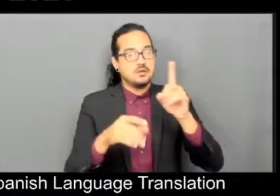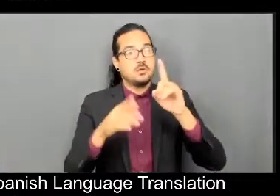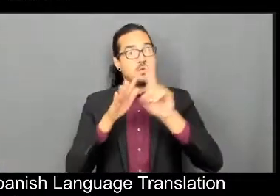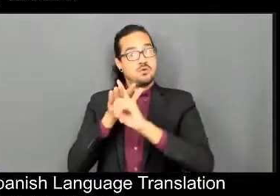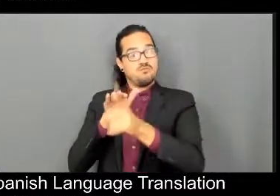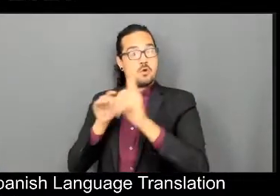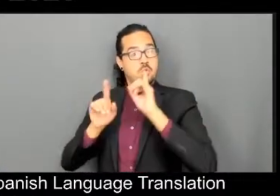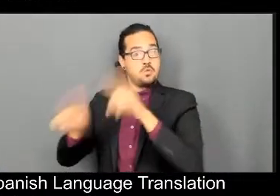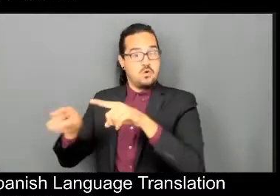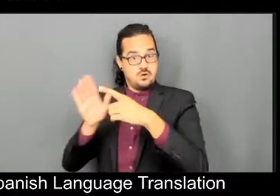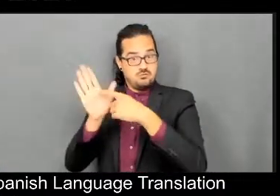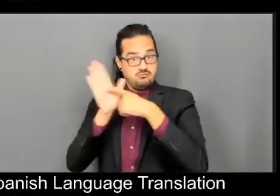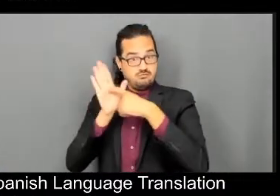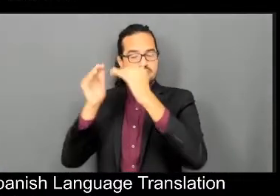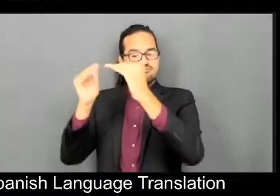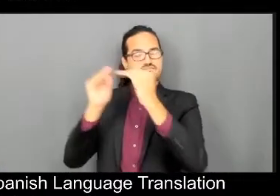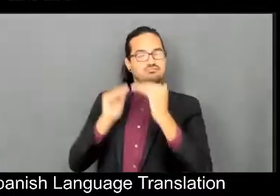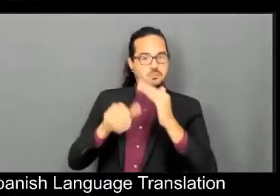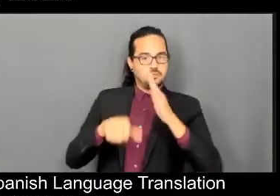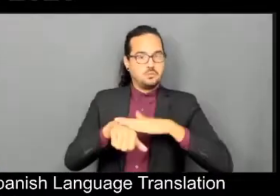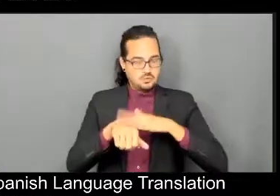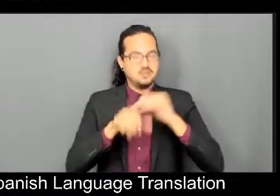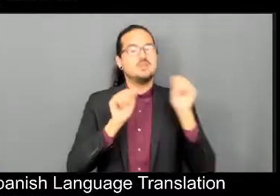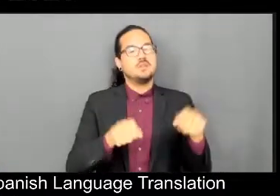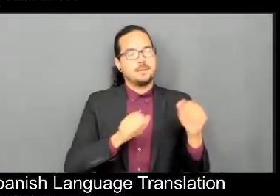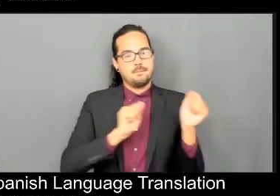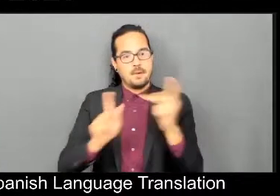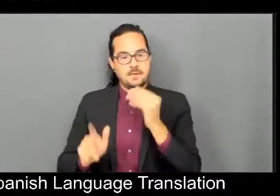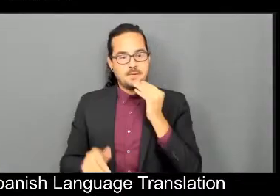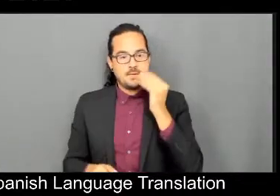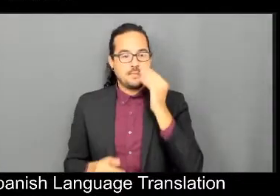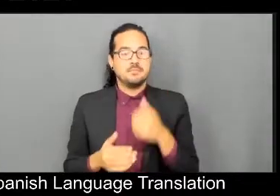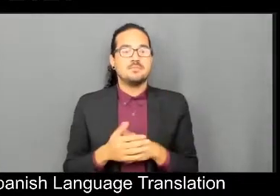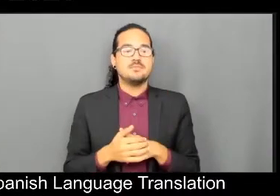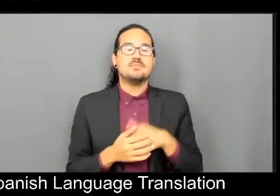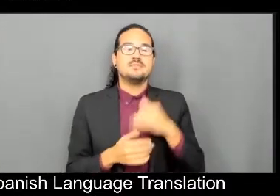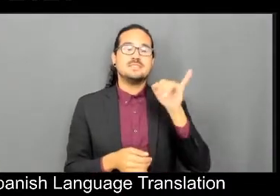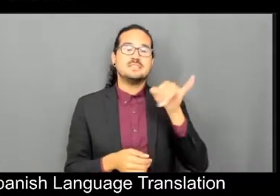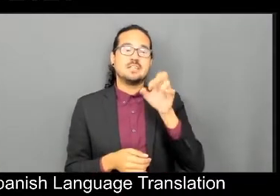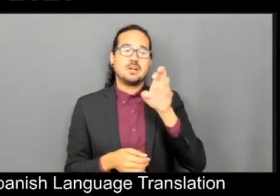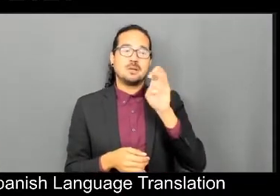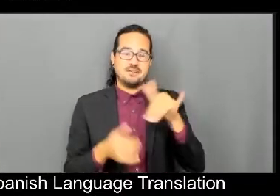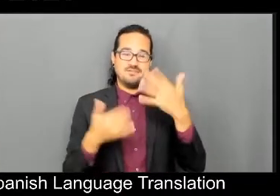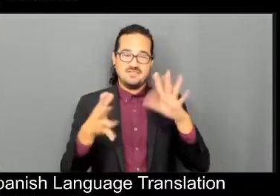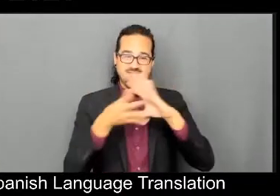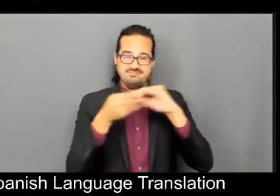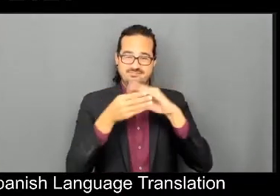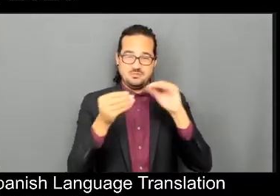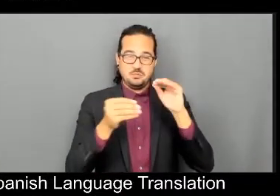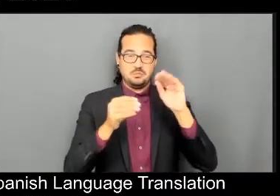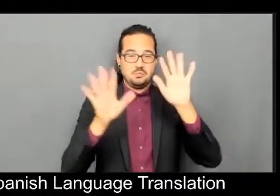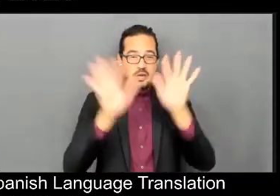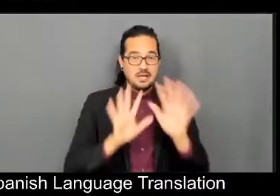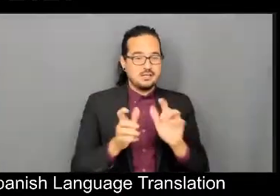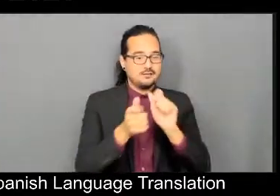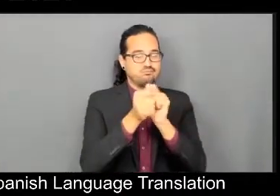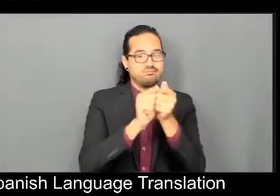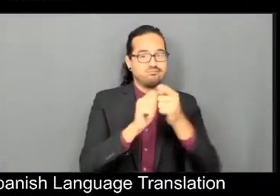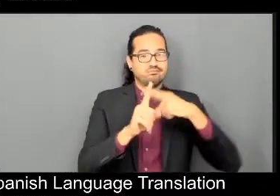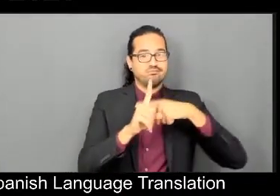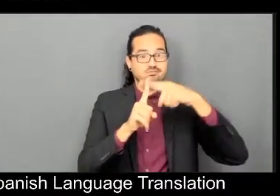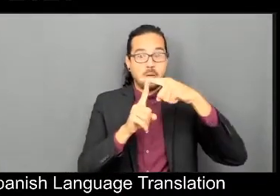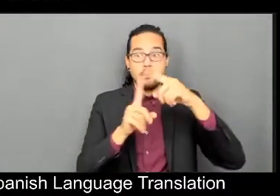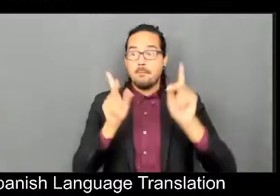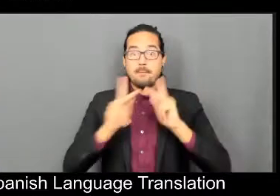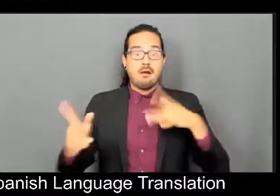this weekend. While it's very popular for visitors to flock to the coast, we're asking that you stay away